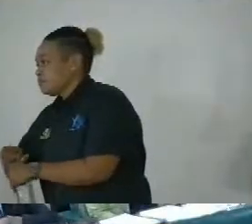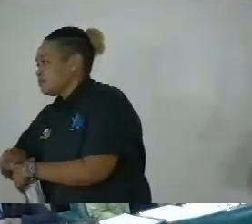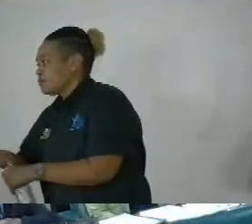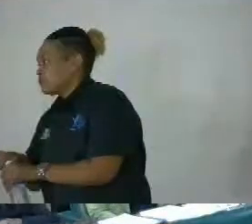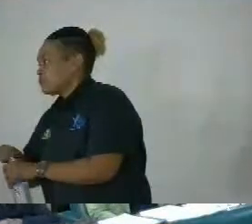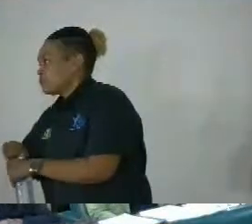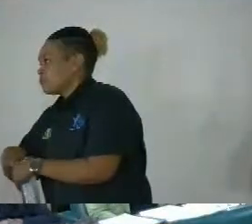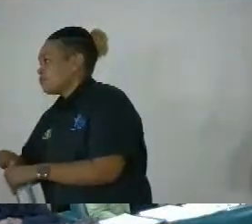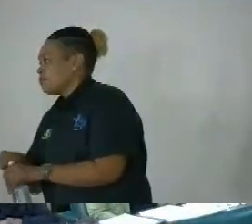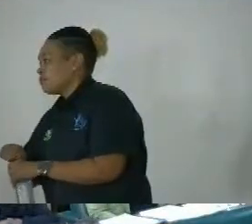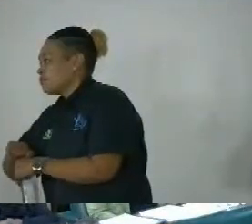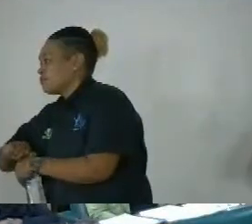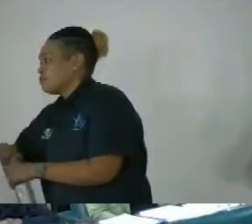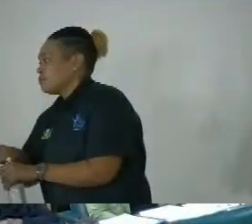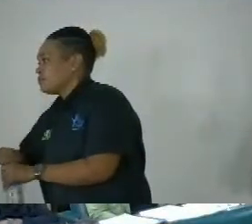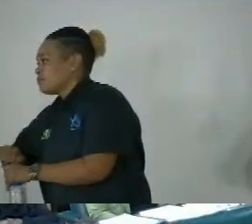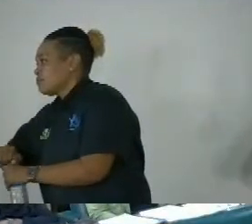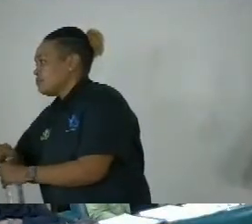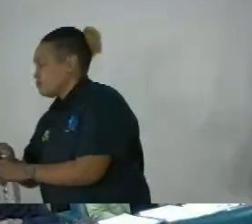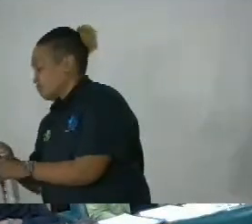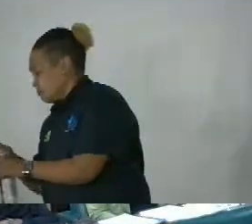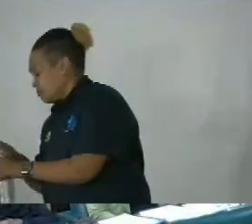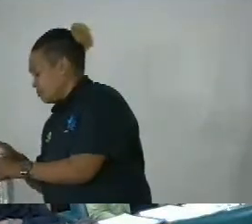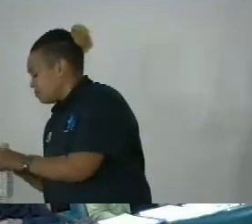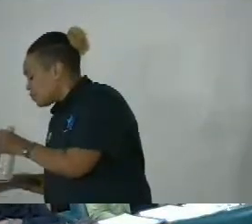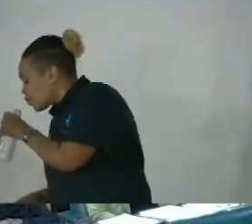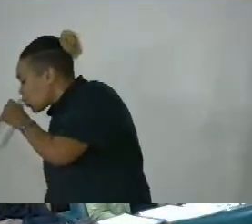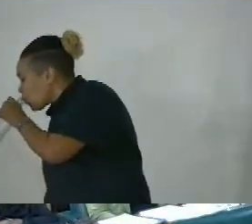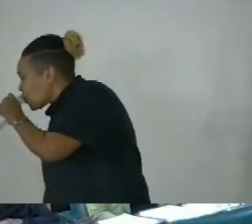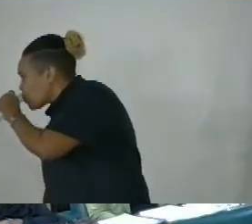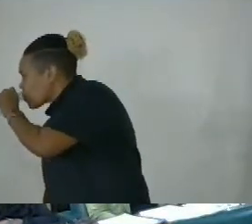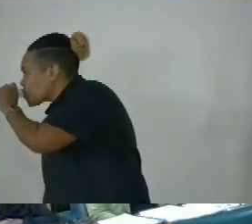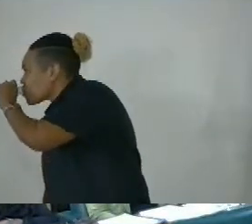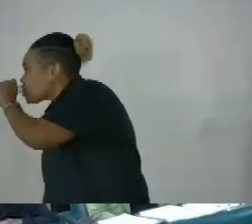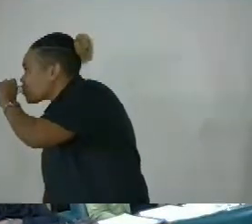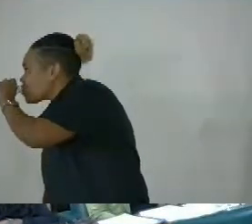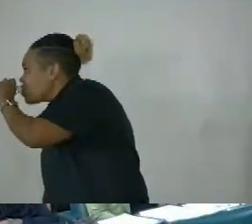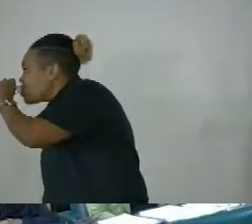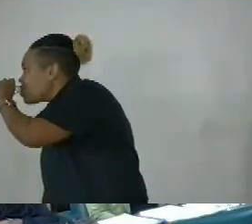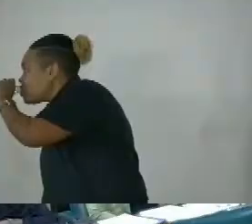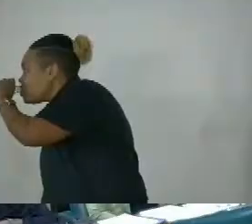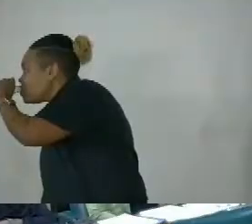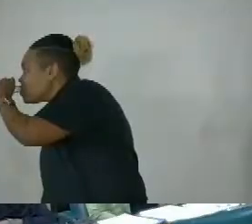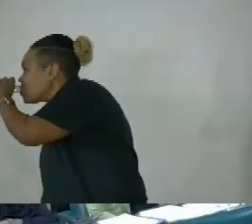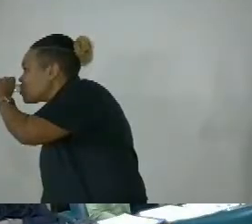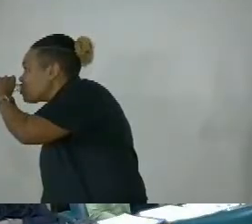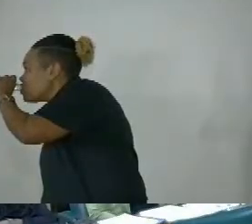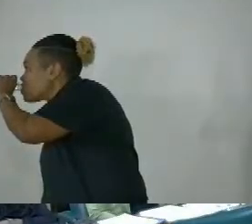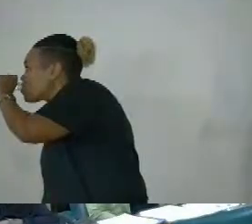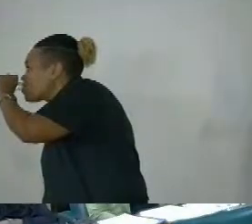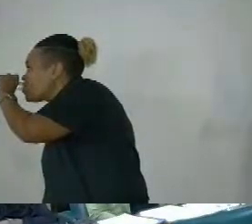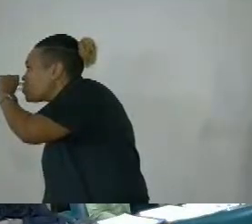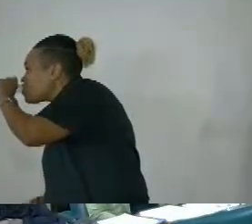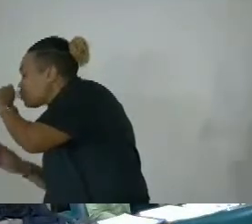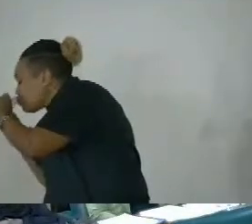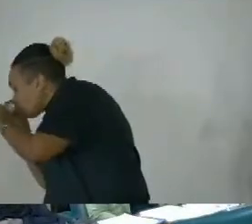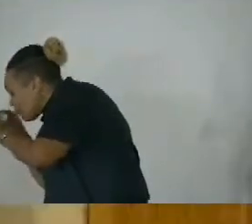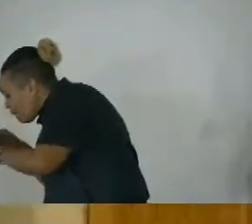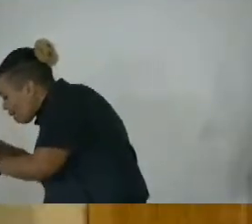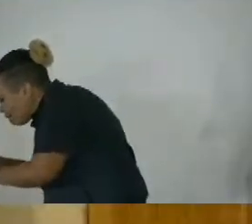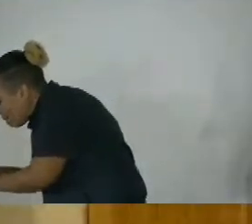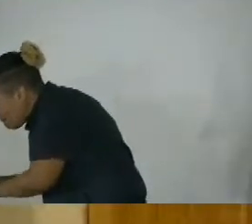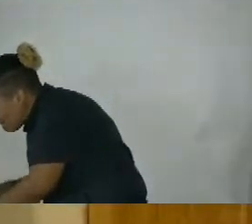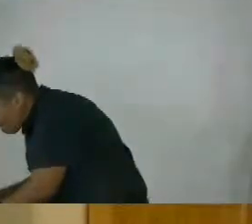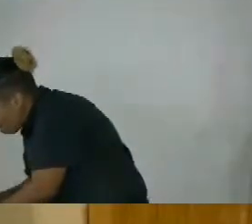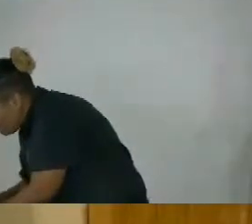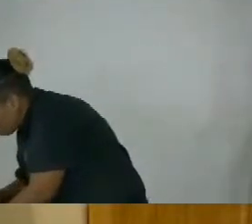the change started under Major General Anthony Anderson, former member of the Jamaica Defense Force with a 42-year service in security. But it's been